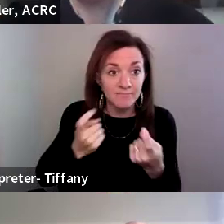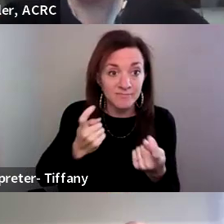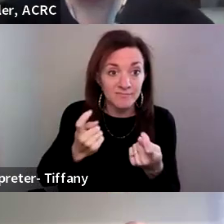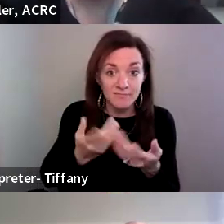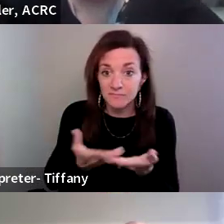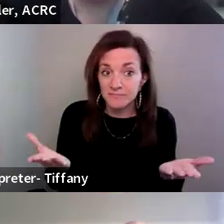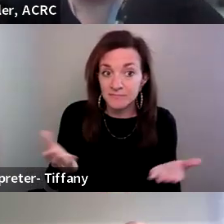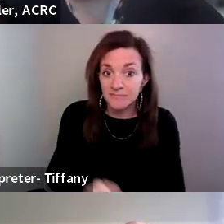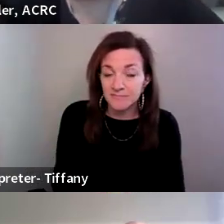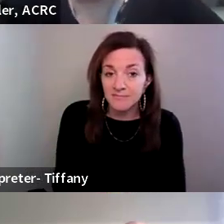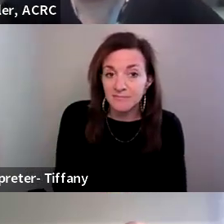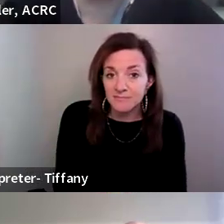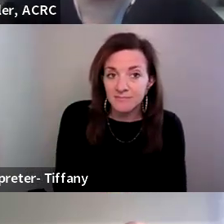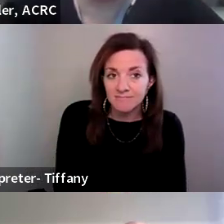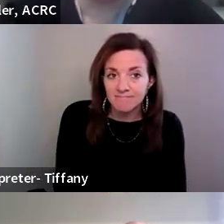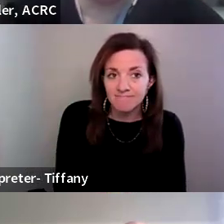people have.